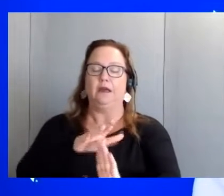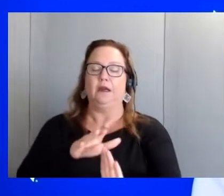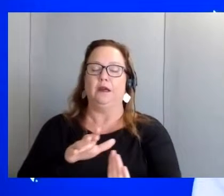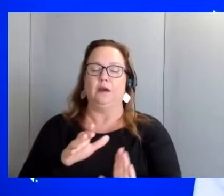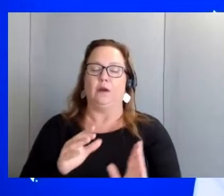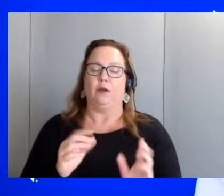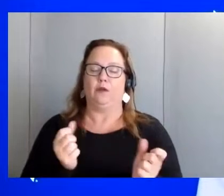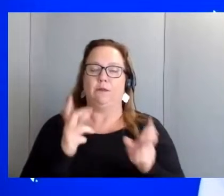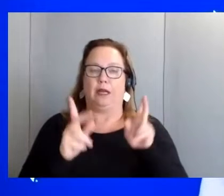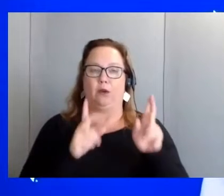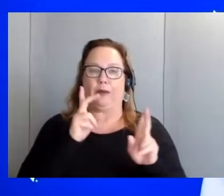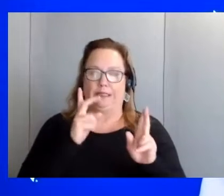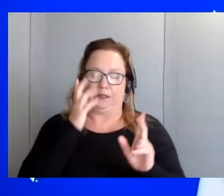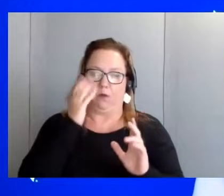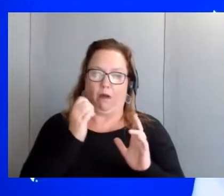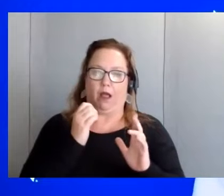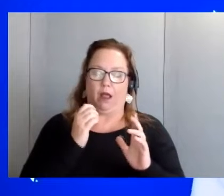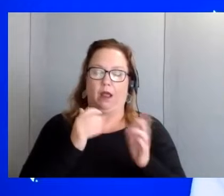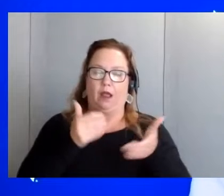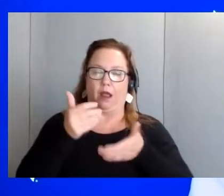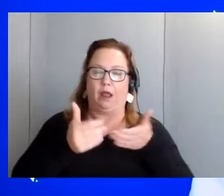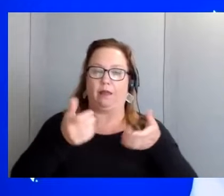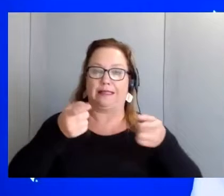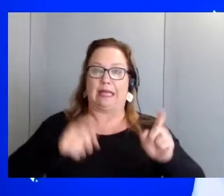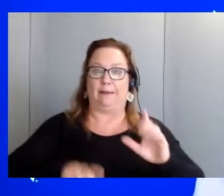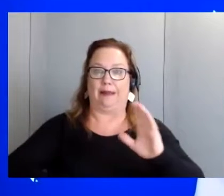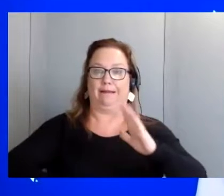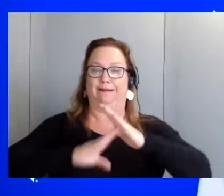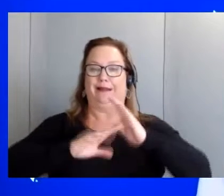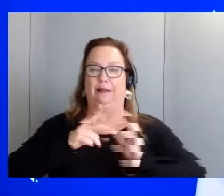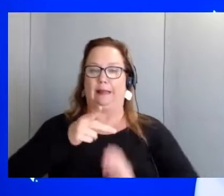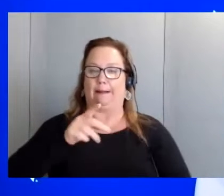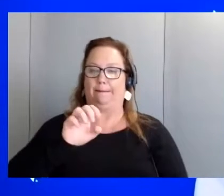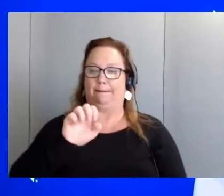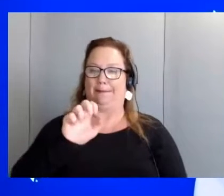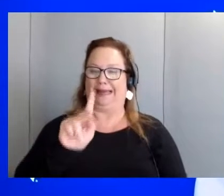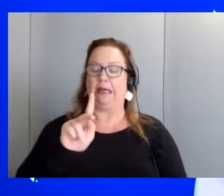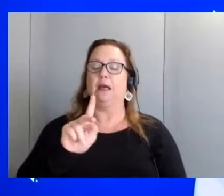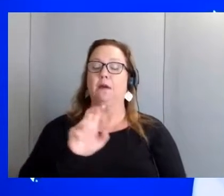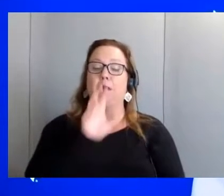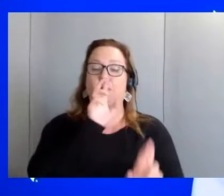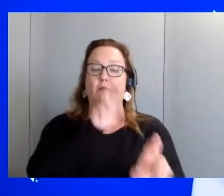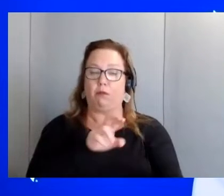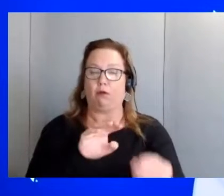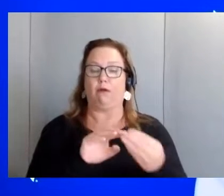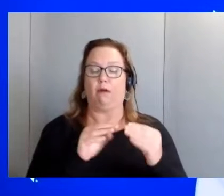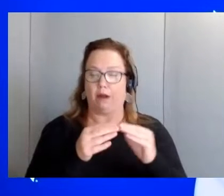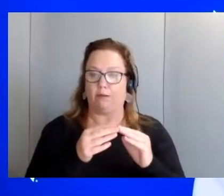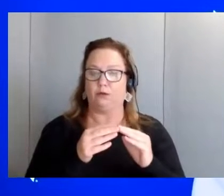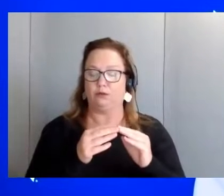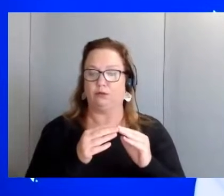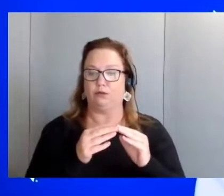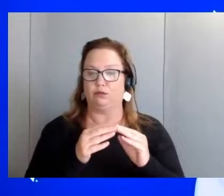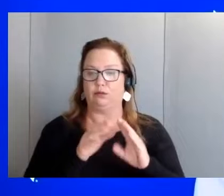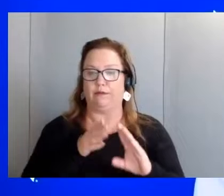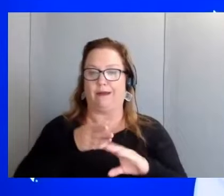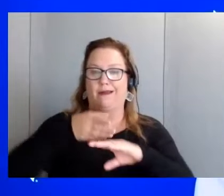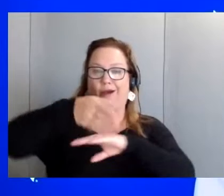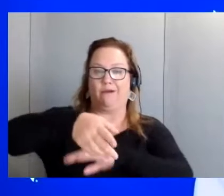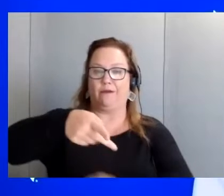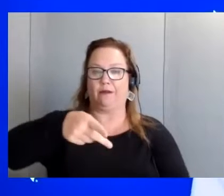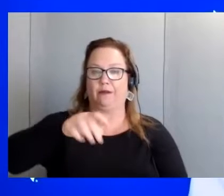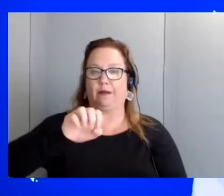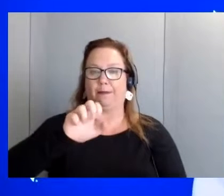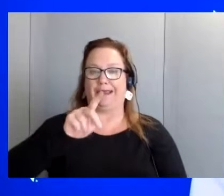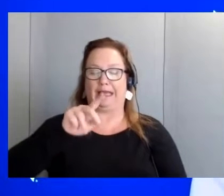reasons why that has happened, but it looks like as far as reported cases, we have gone over that peak and on the